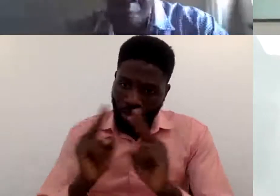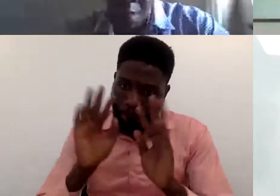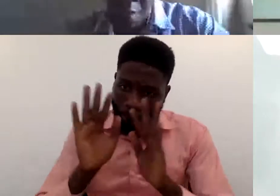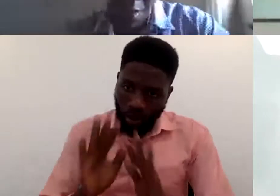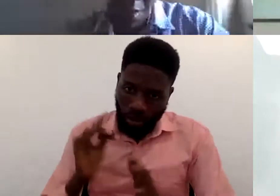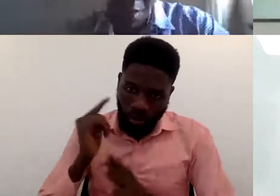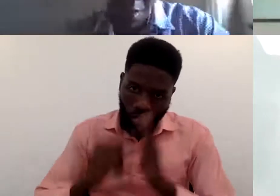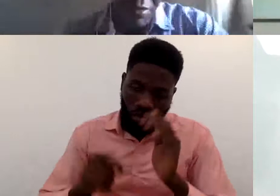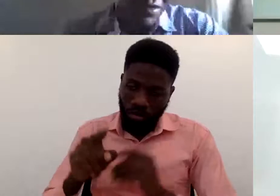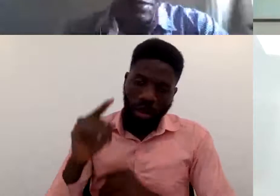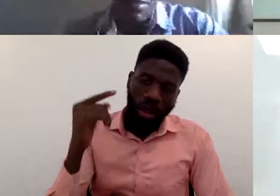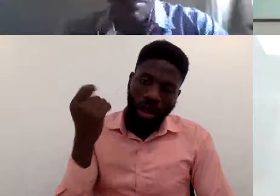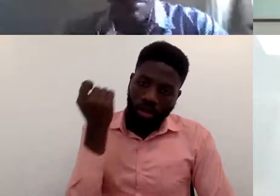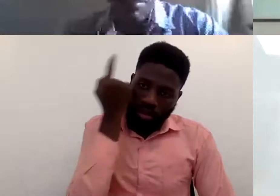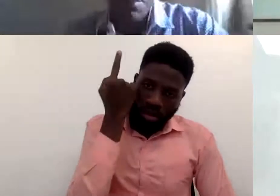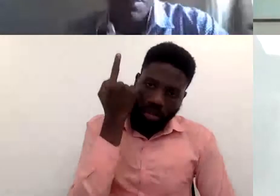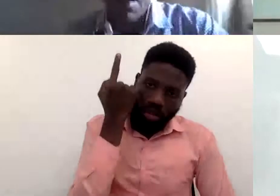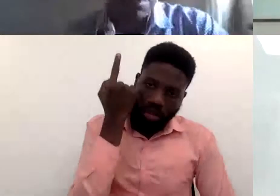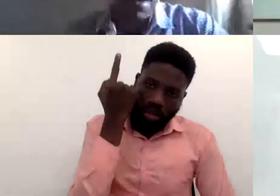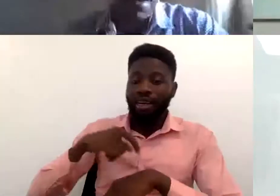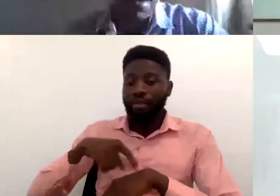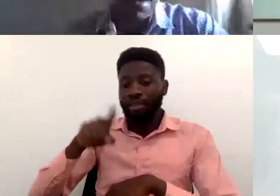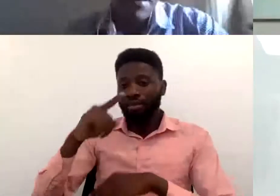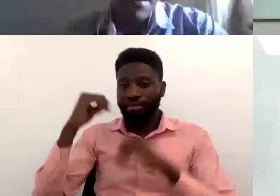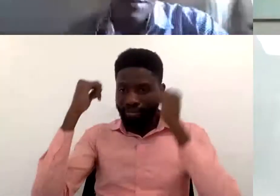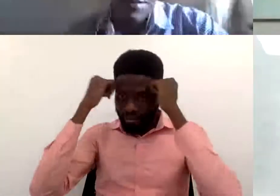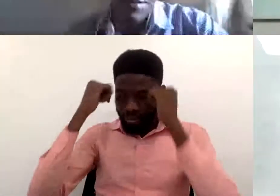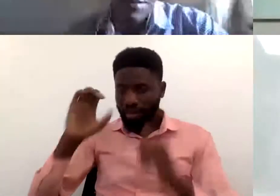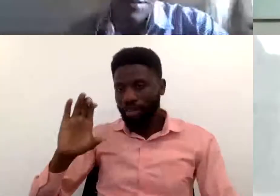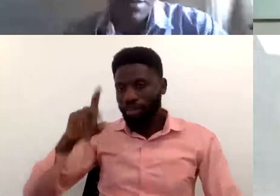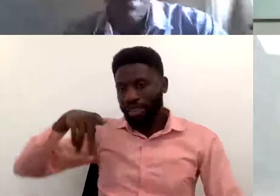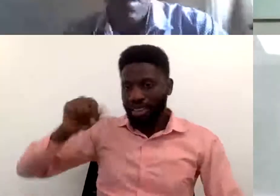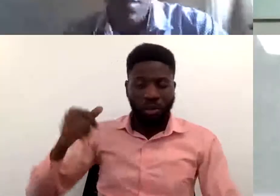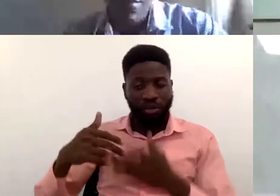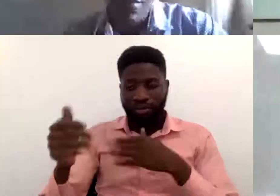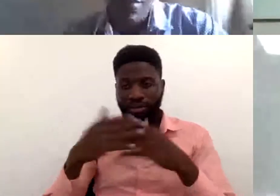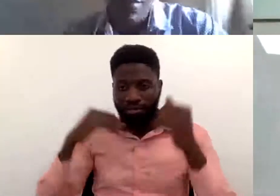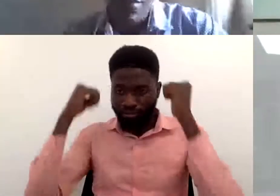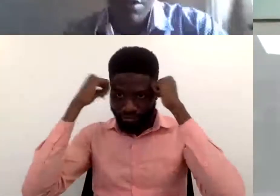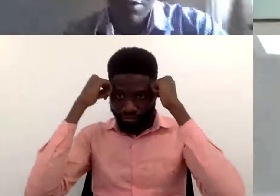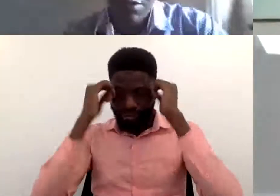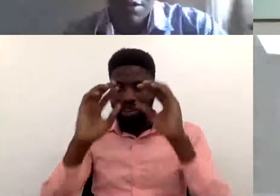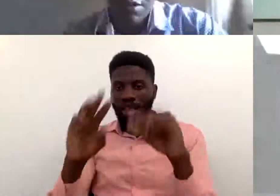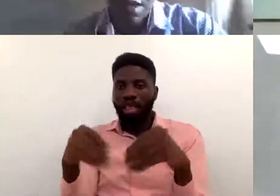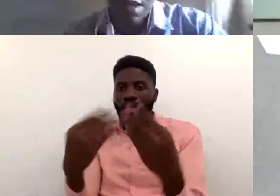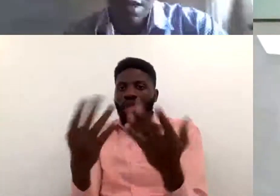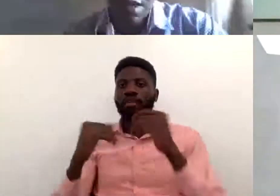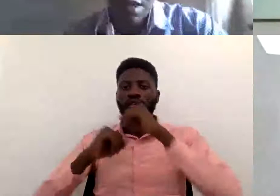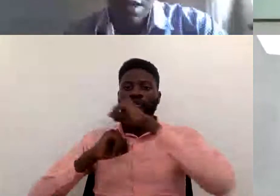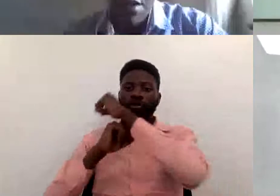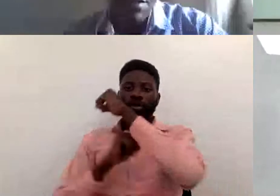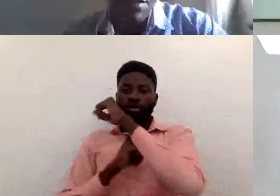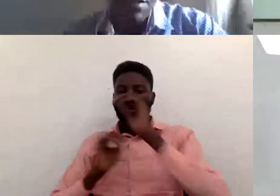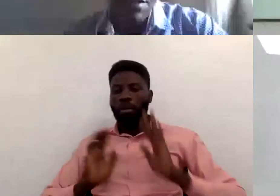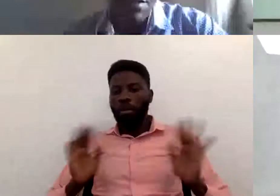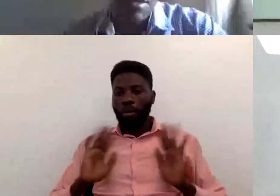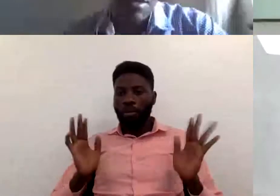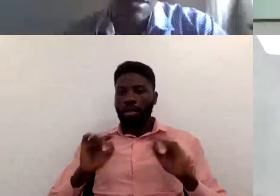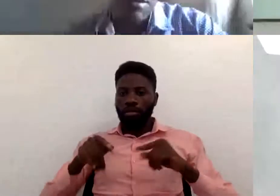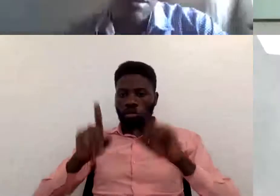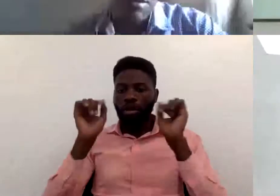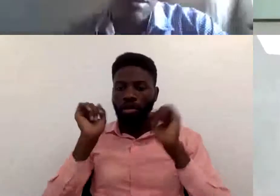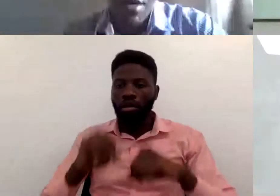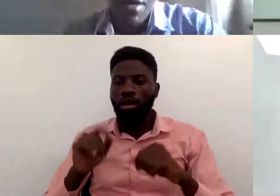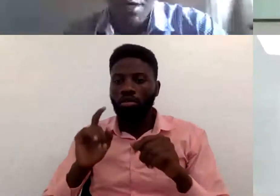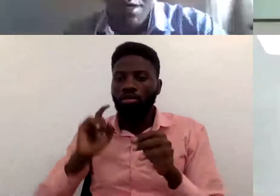realize when you study CPA accounting, whatever it is, it's just giving you a foundation for you to enter into